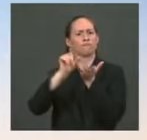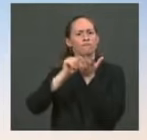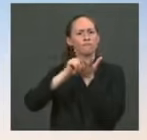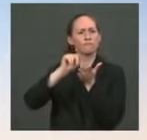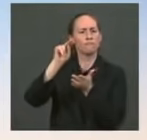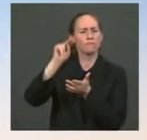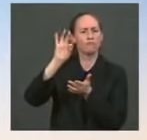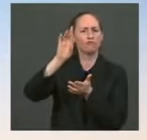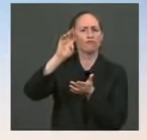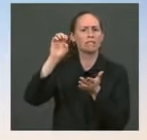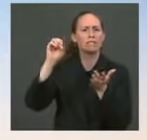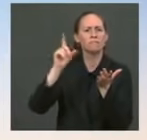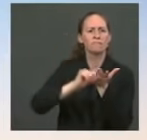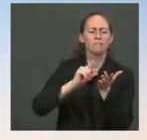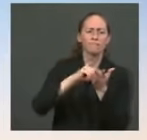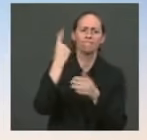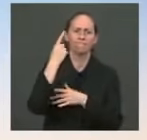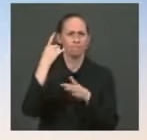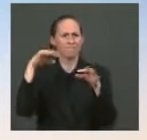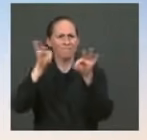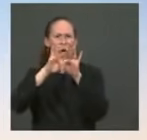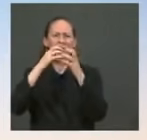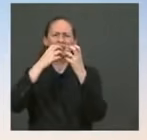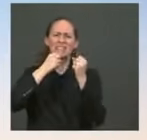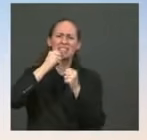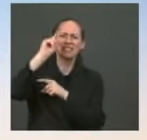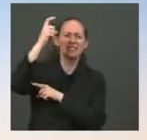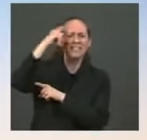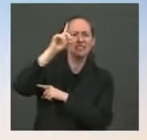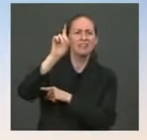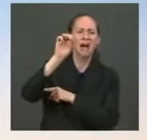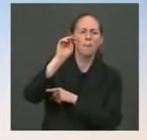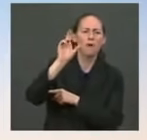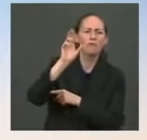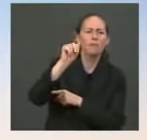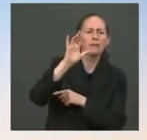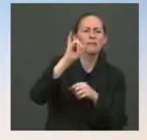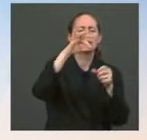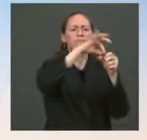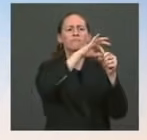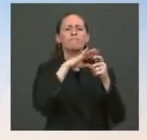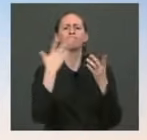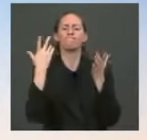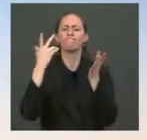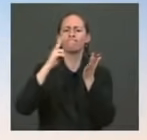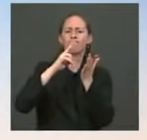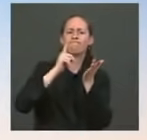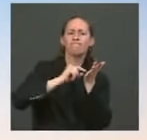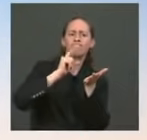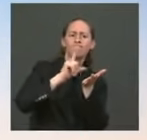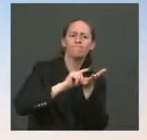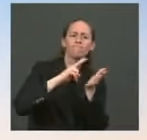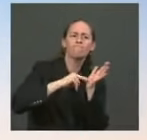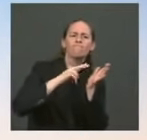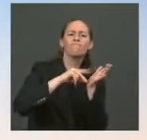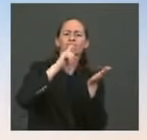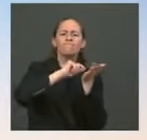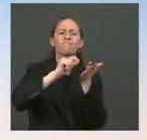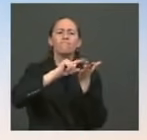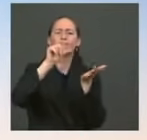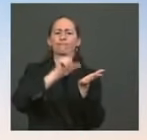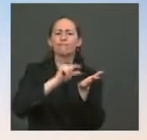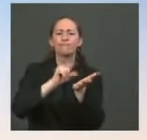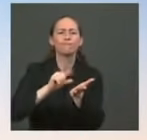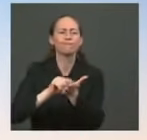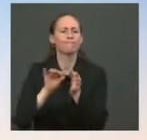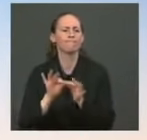democracy. The president also made a point of saying his presidency was different from his predecessor. So why is President Biden keeping the